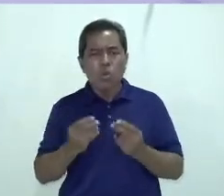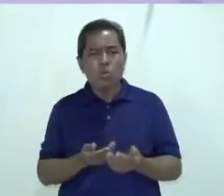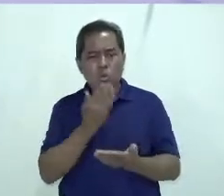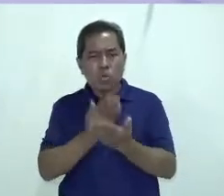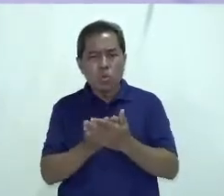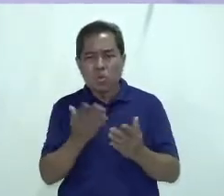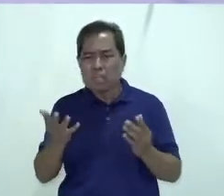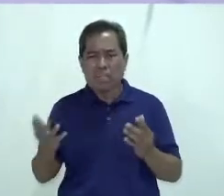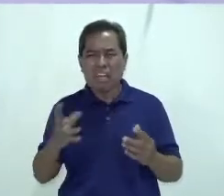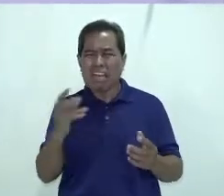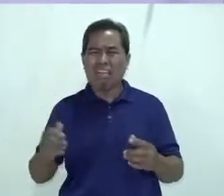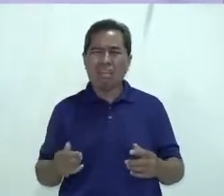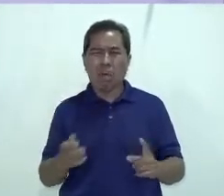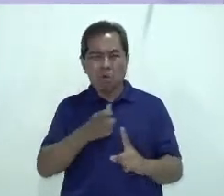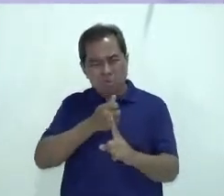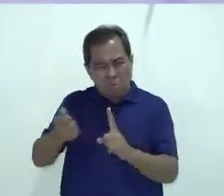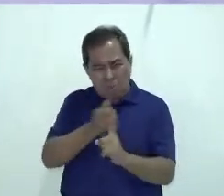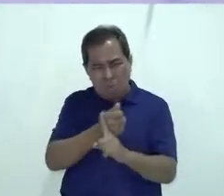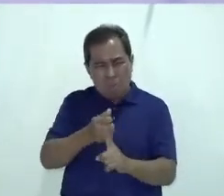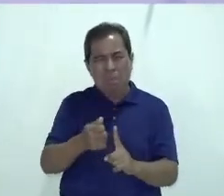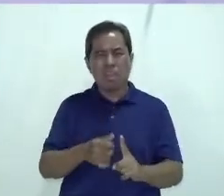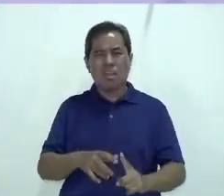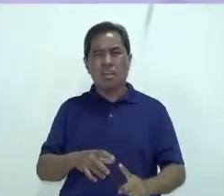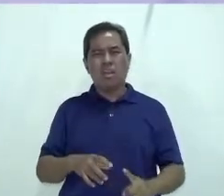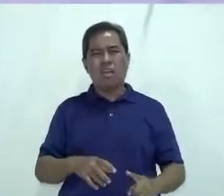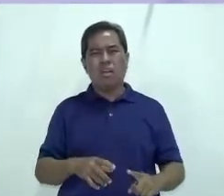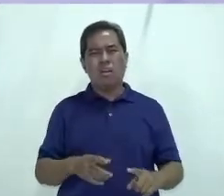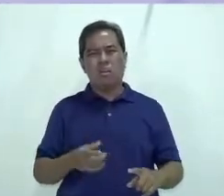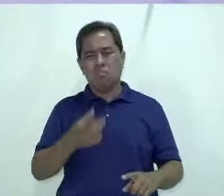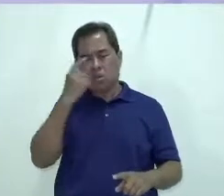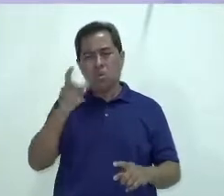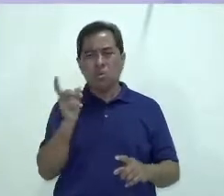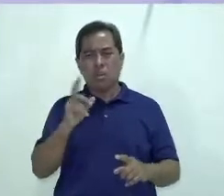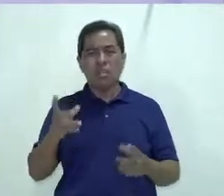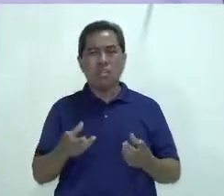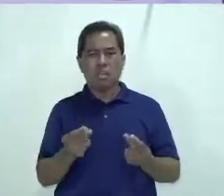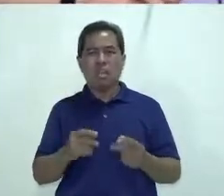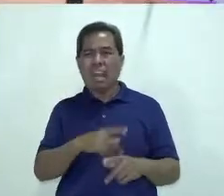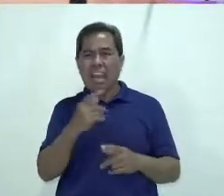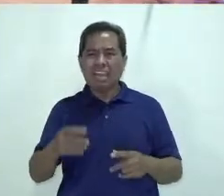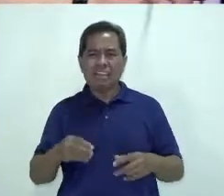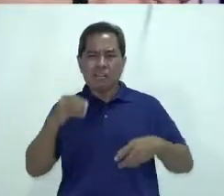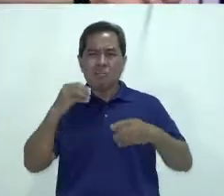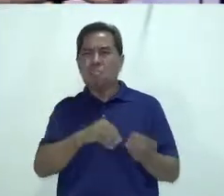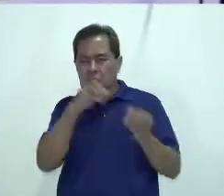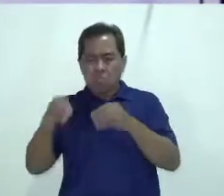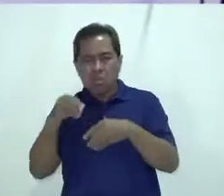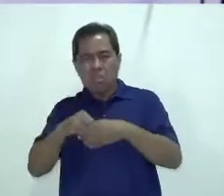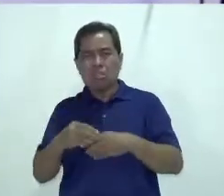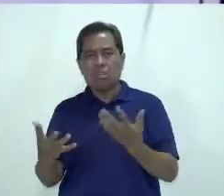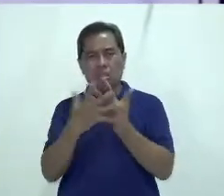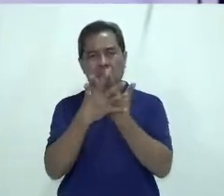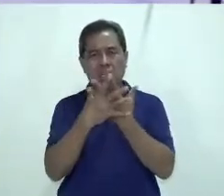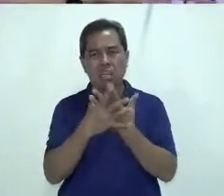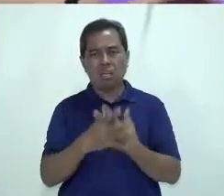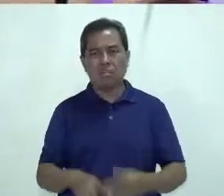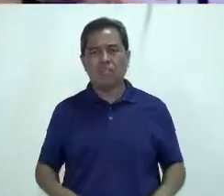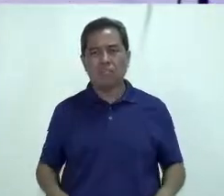wasn't enough that they were beaten up. Now they've been thrown in jail. It